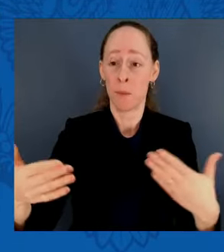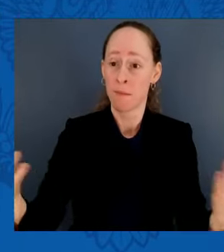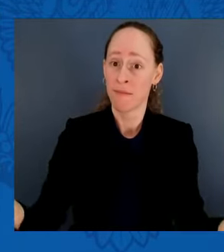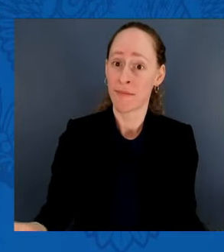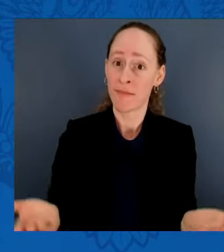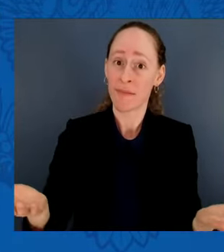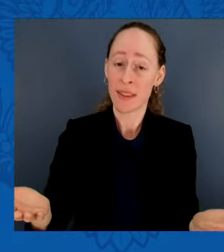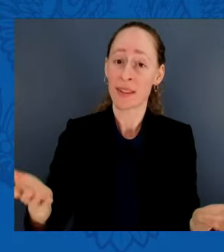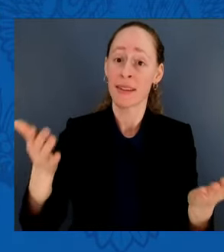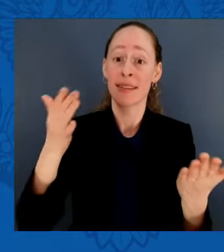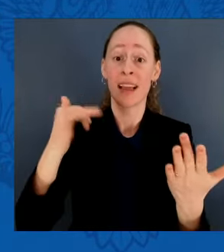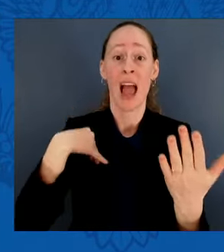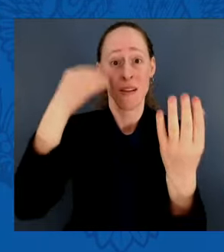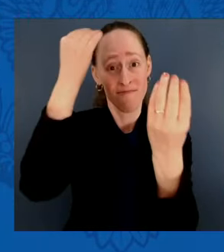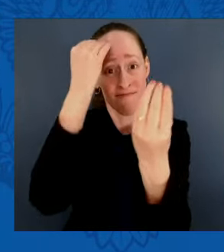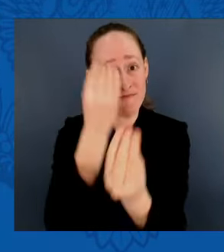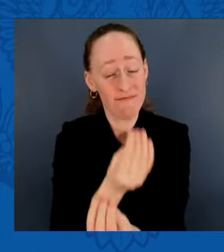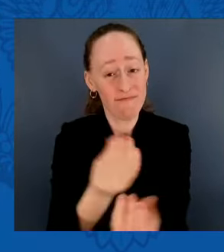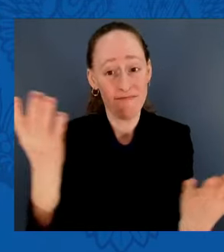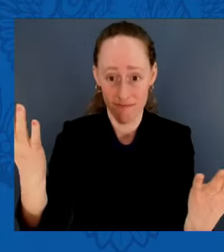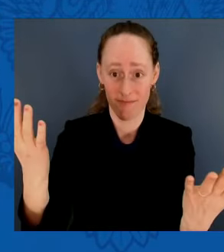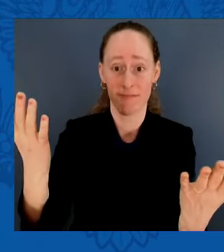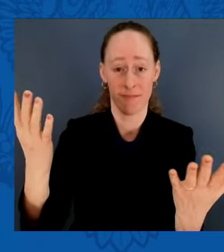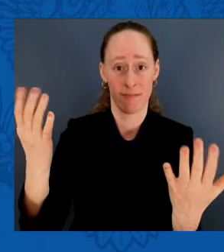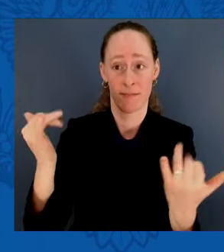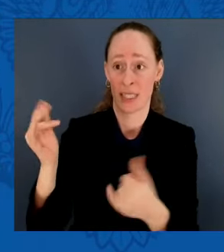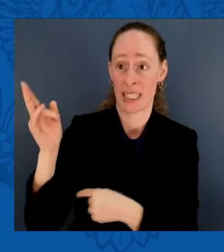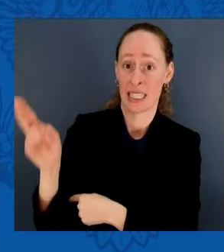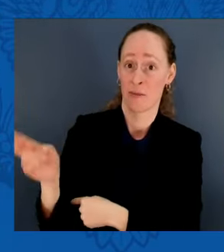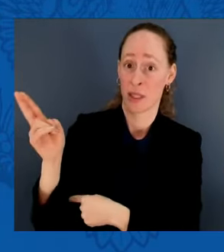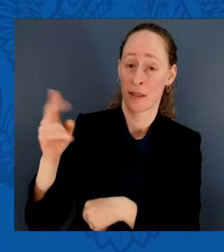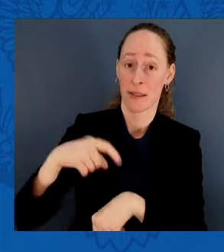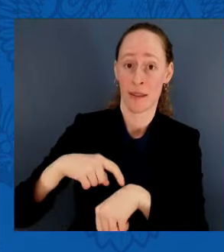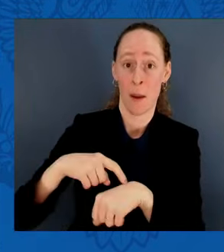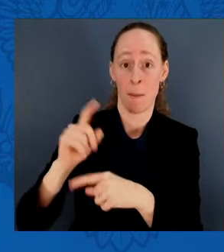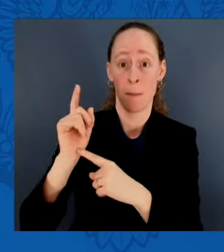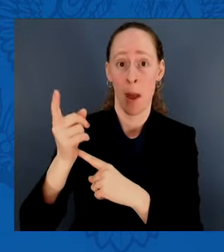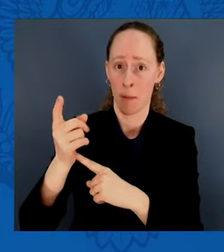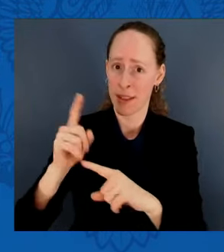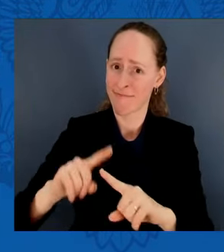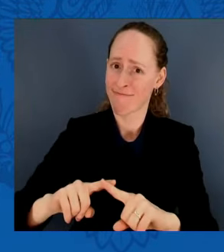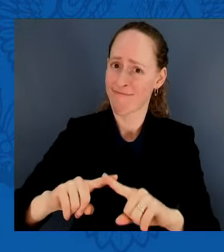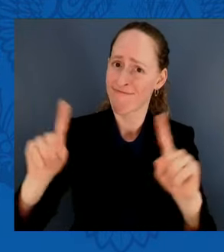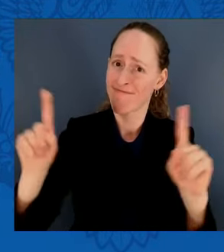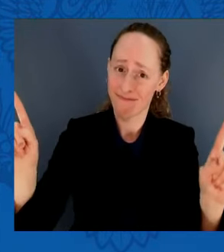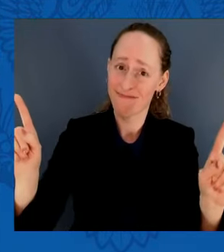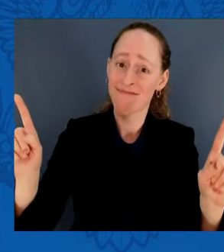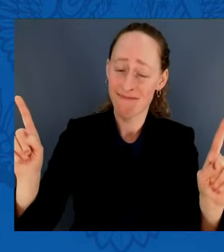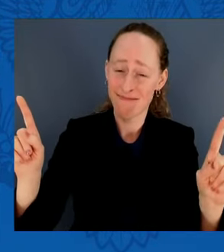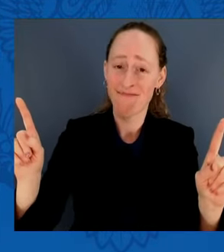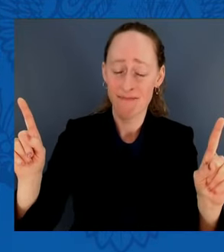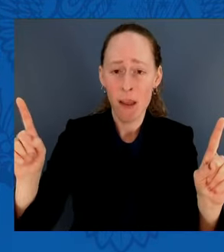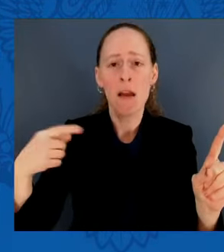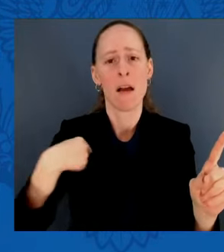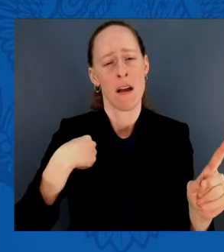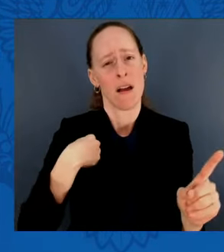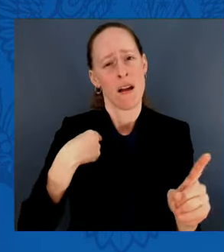yes, my purpose tonight is to wake up the Congress and alert the American people that this is no ordinary moment